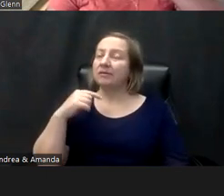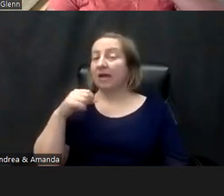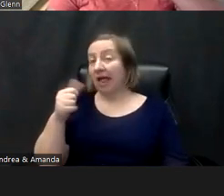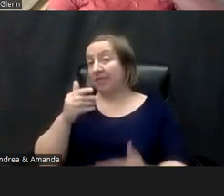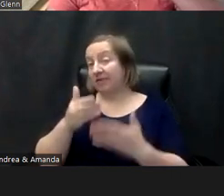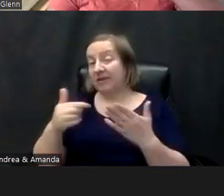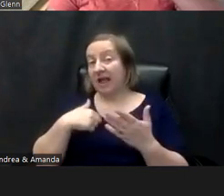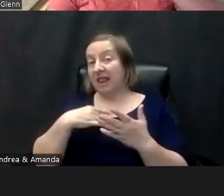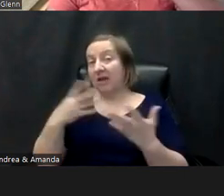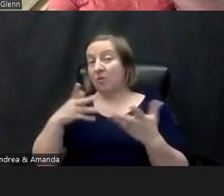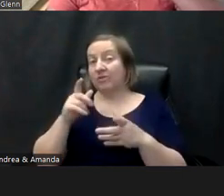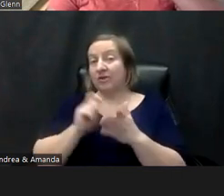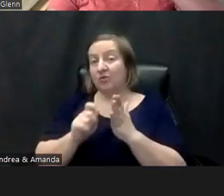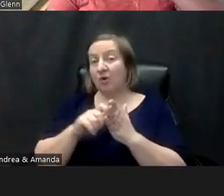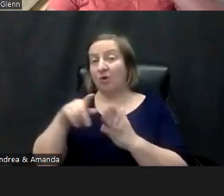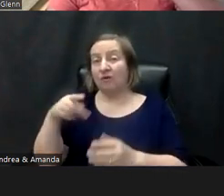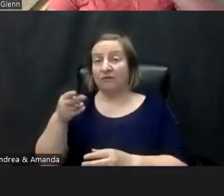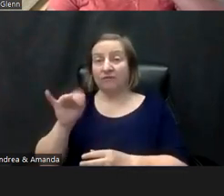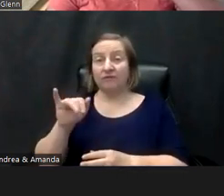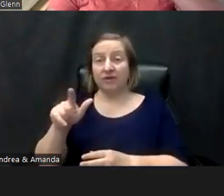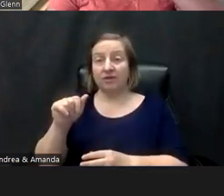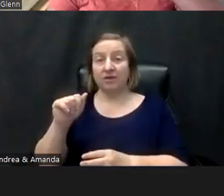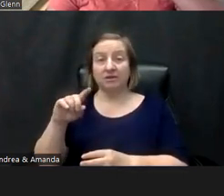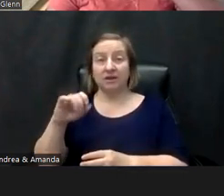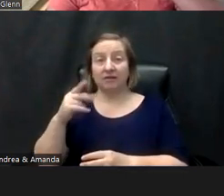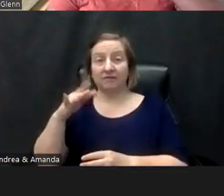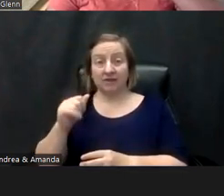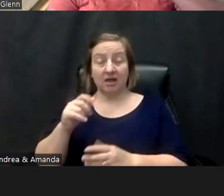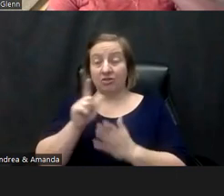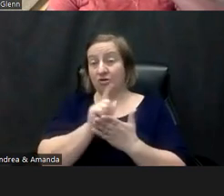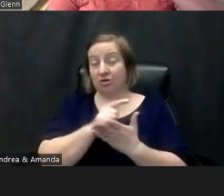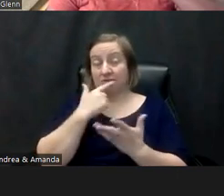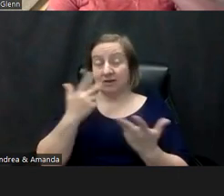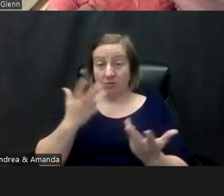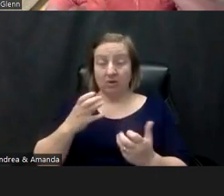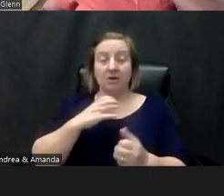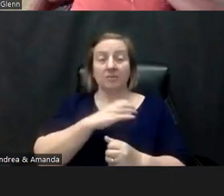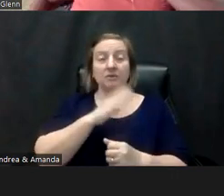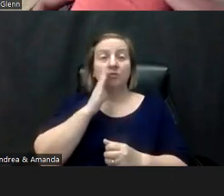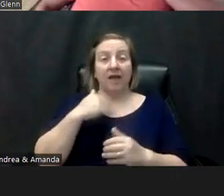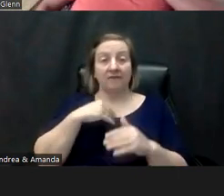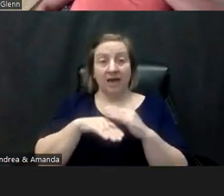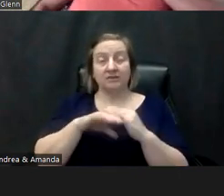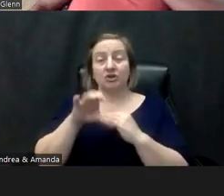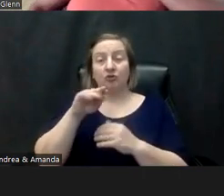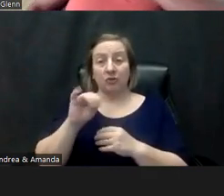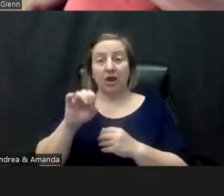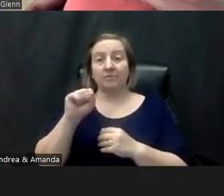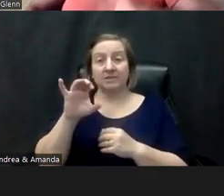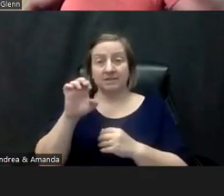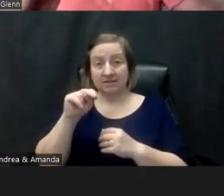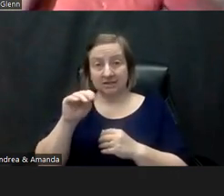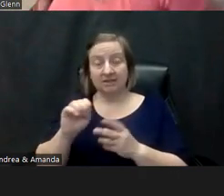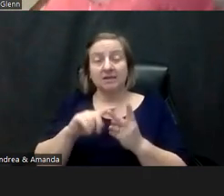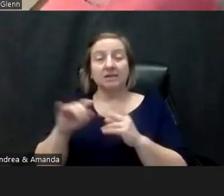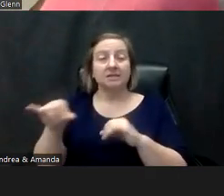written in Philadelphia is that. I'll read it from directly from the law. The commission shall have access to crime scenes and same